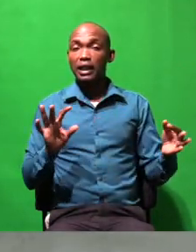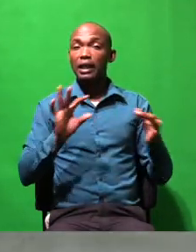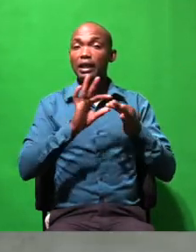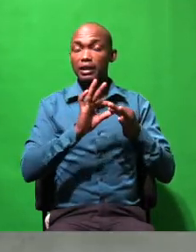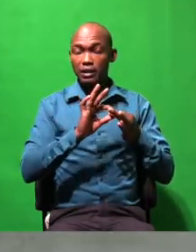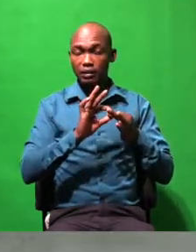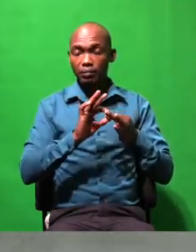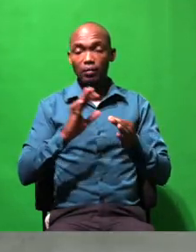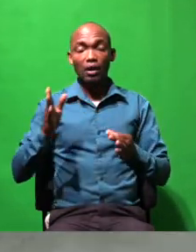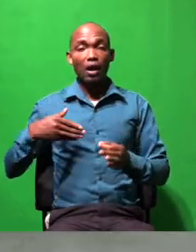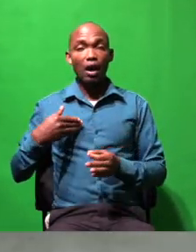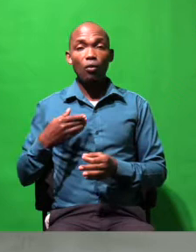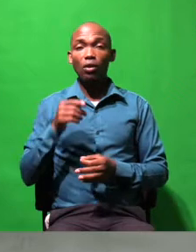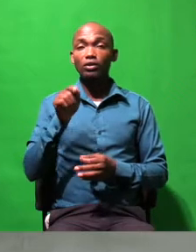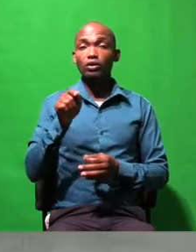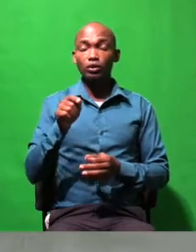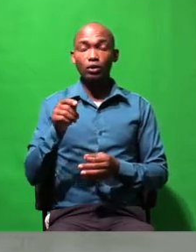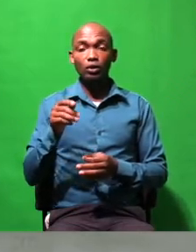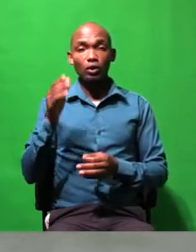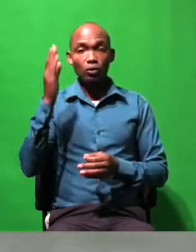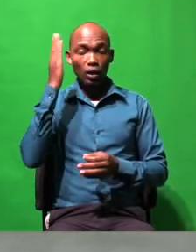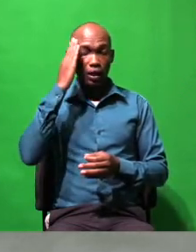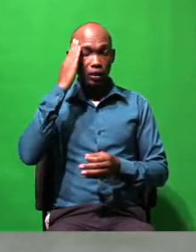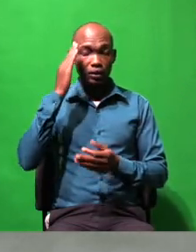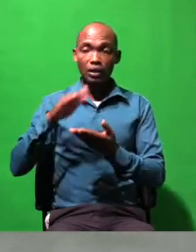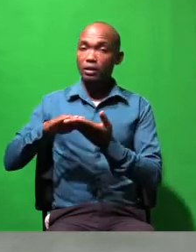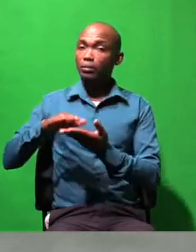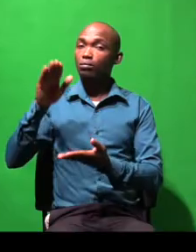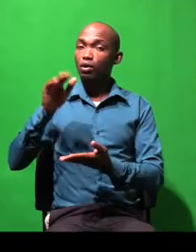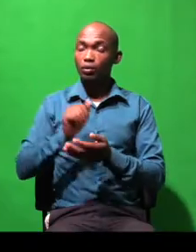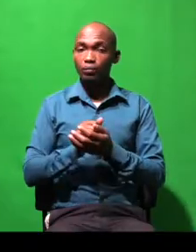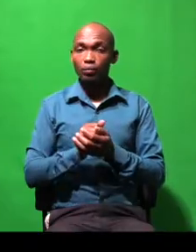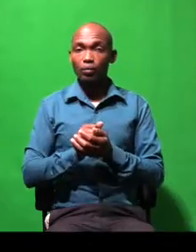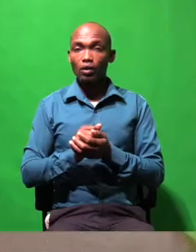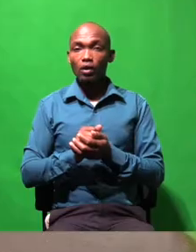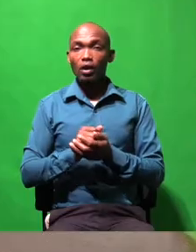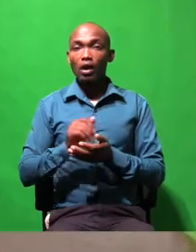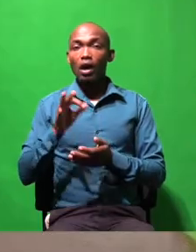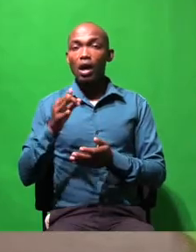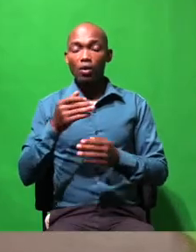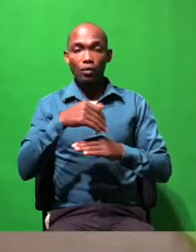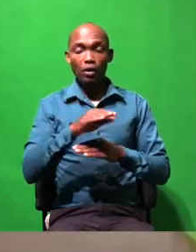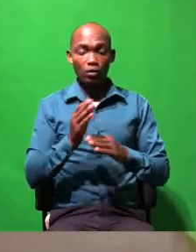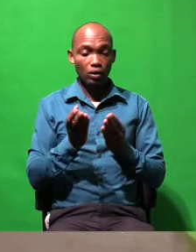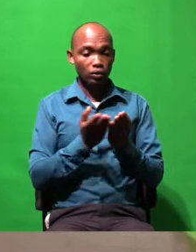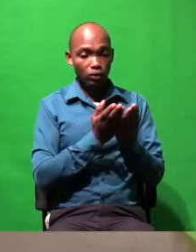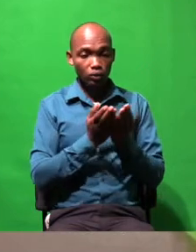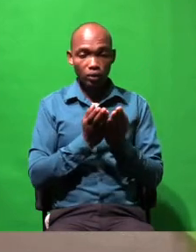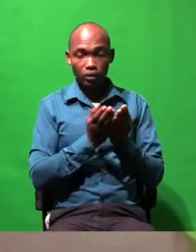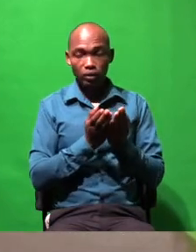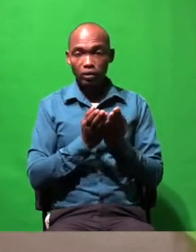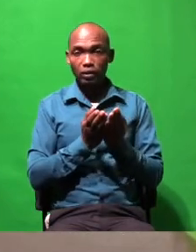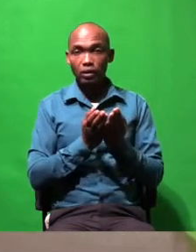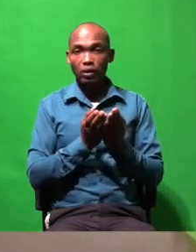to get much knowledge and concept concerned with that. So how we are going to read? We are going to read